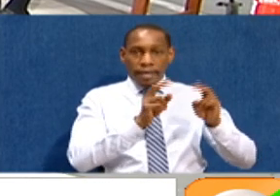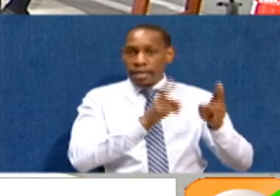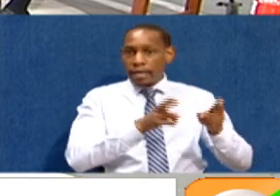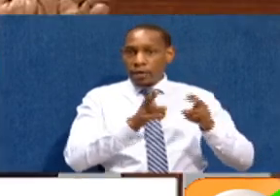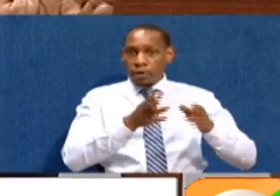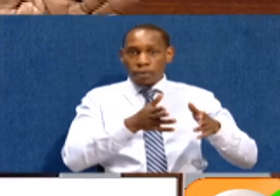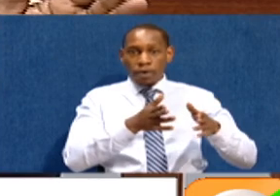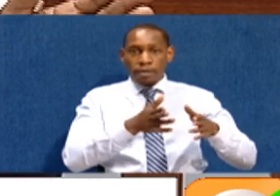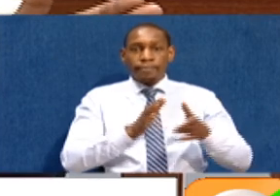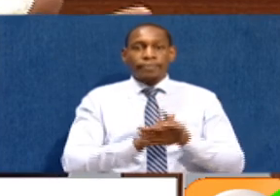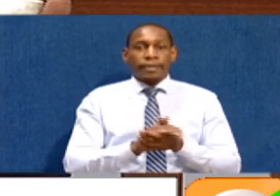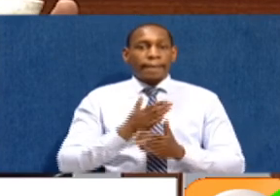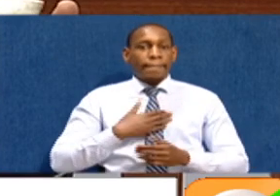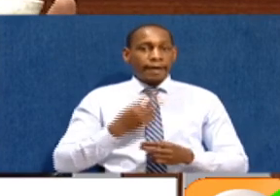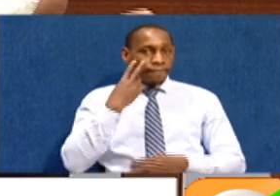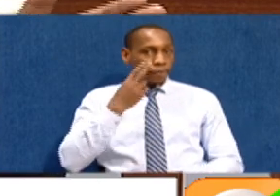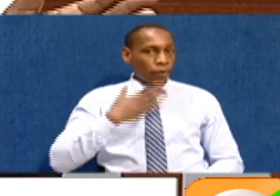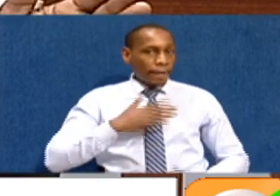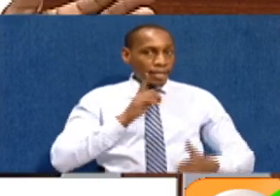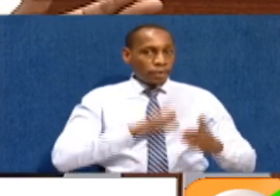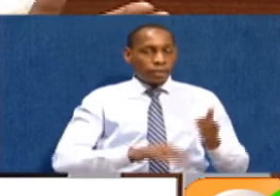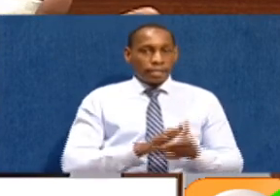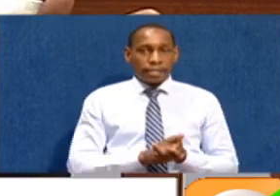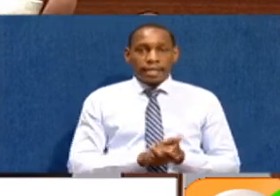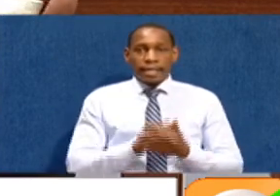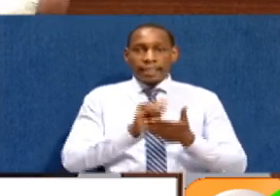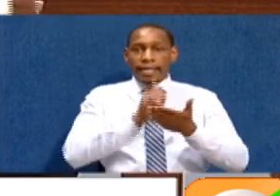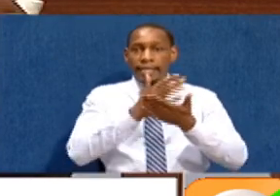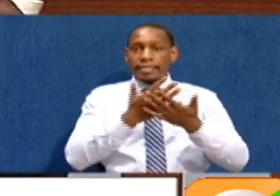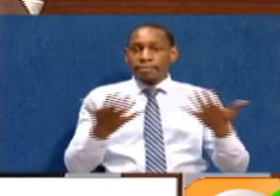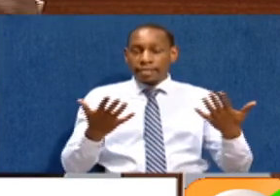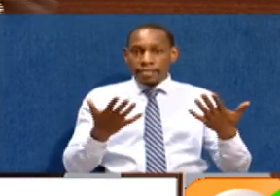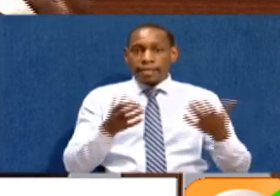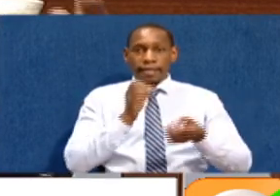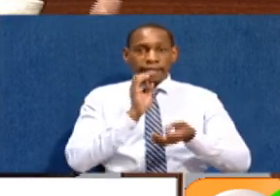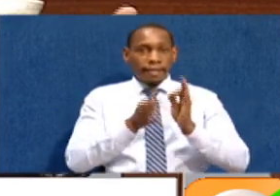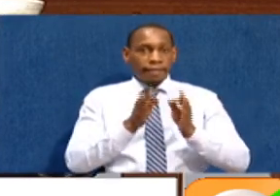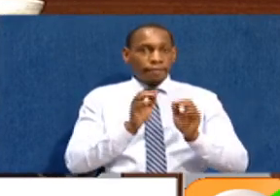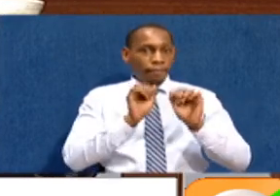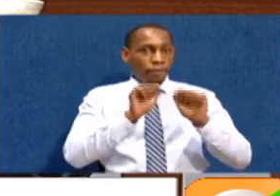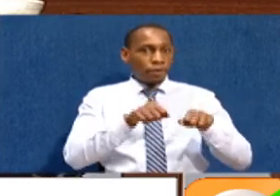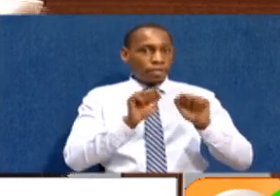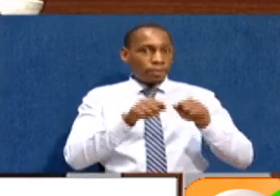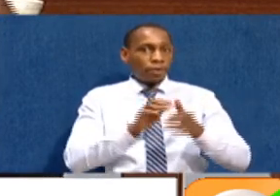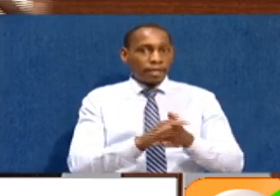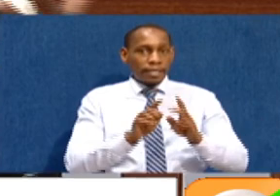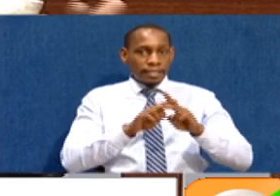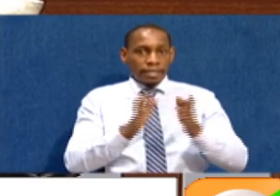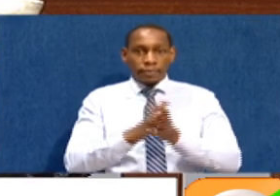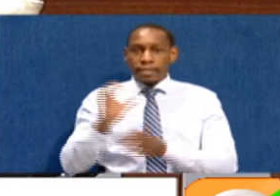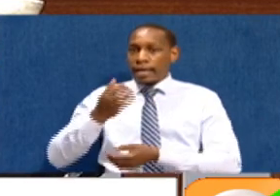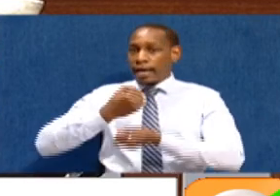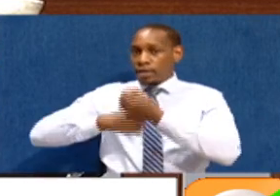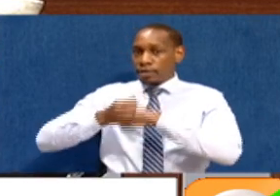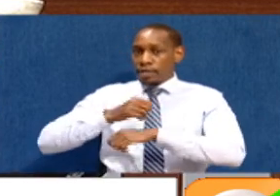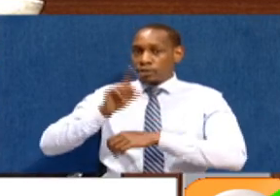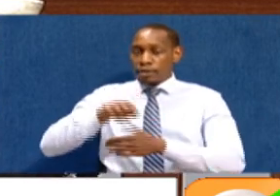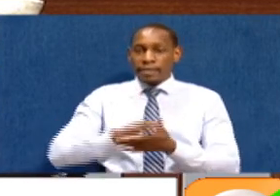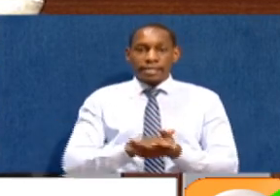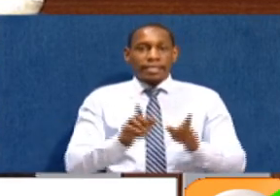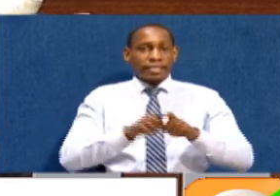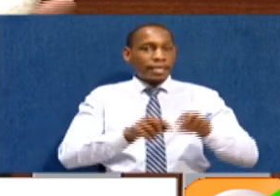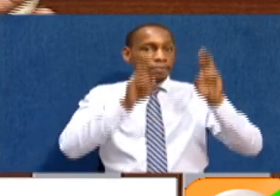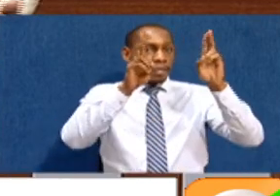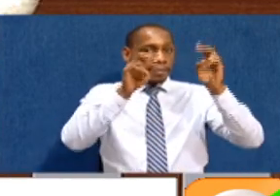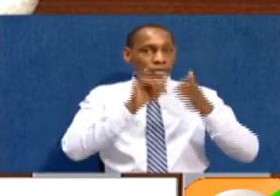Mm. My own view is that there are certain things. If I'm instructed by a client to act in a particular matter, this is a